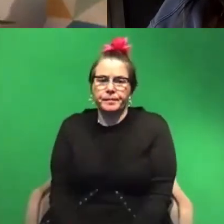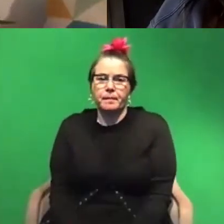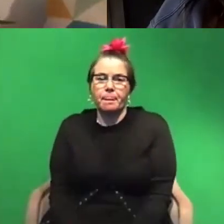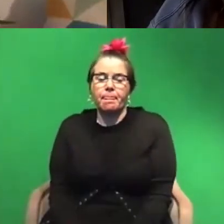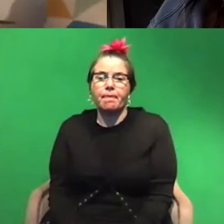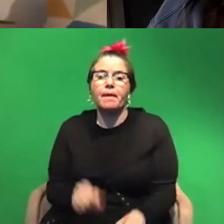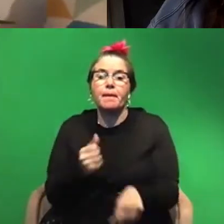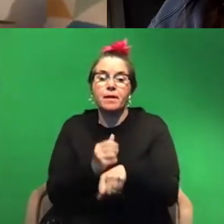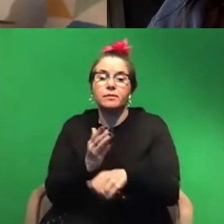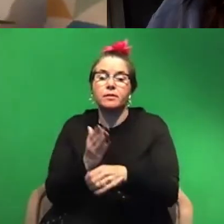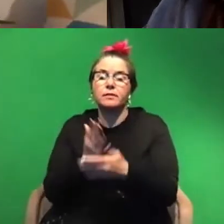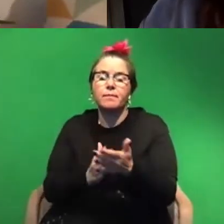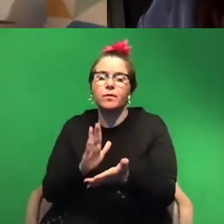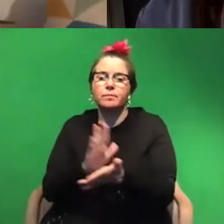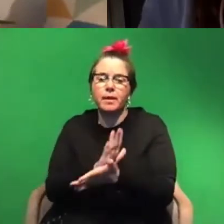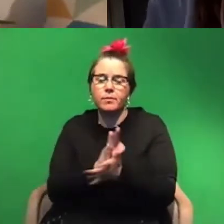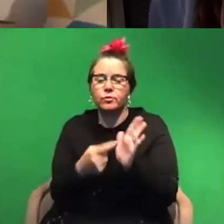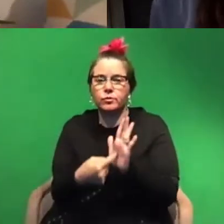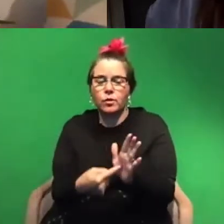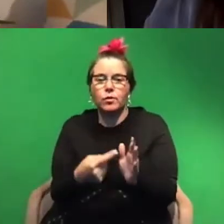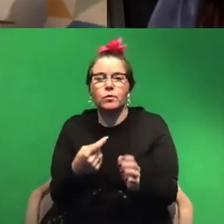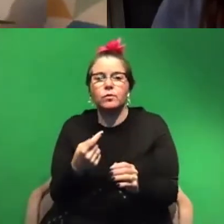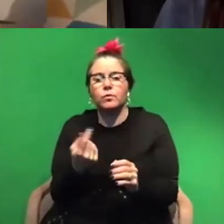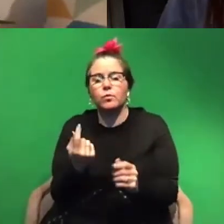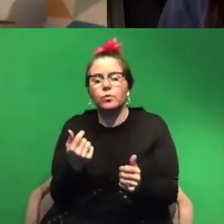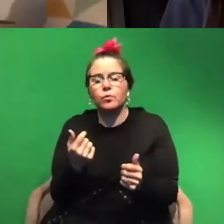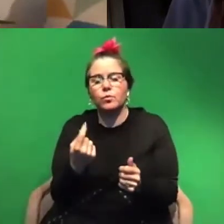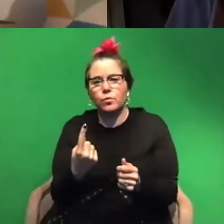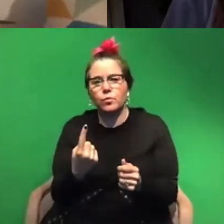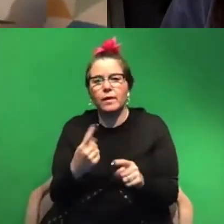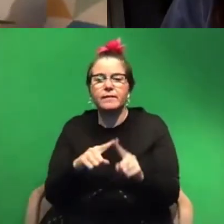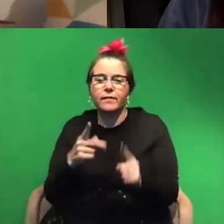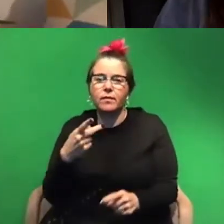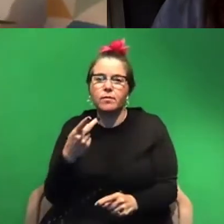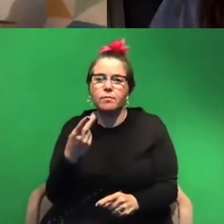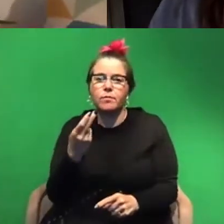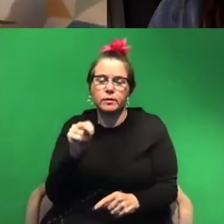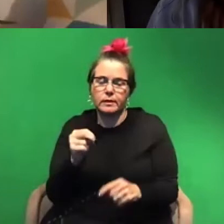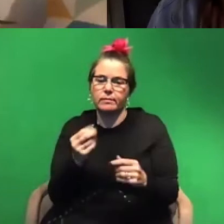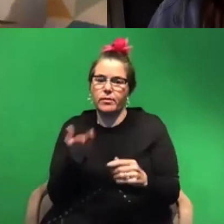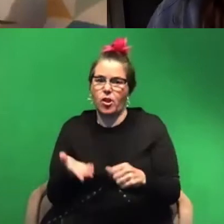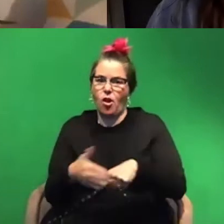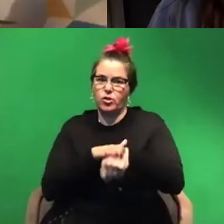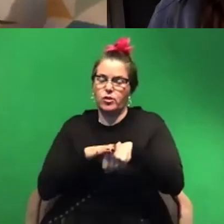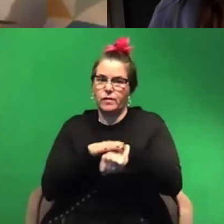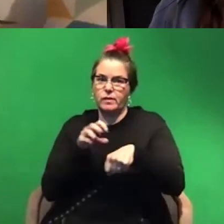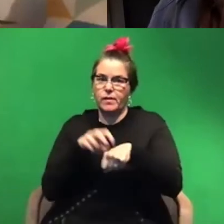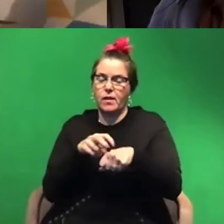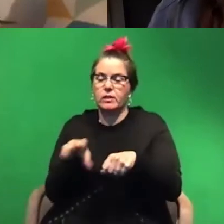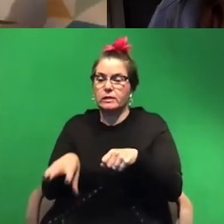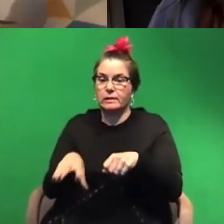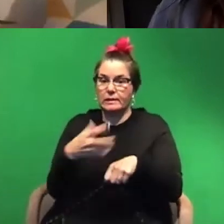some of those papers that show what are the different proteins even present on the surface, you take those